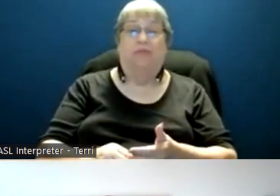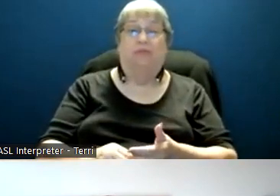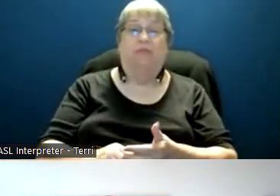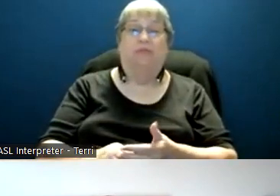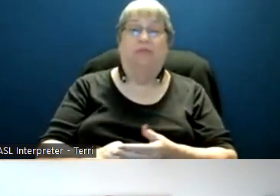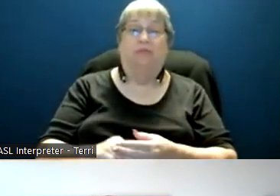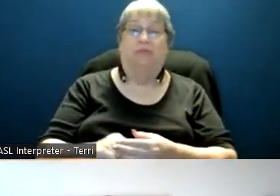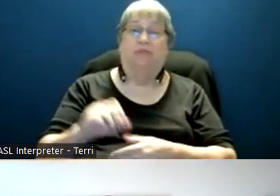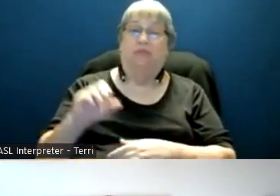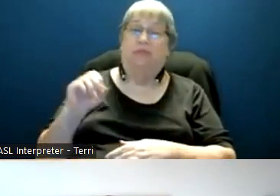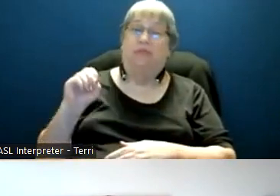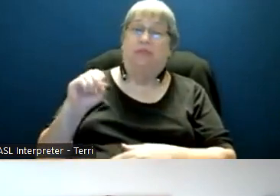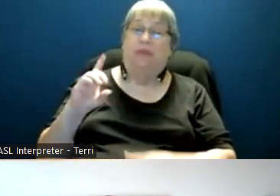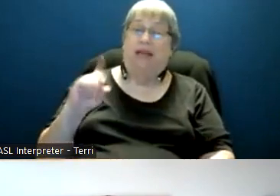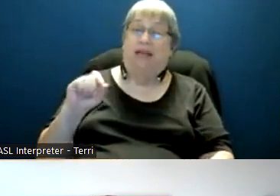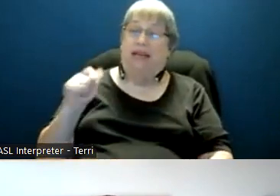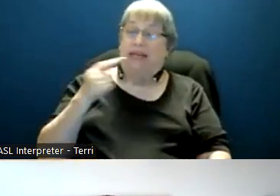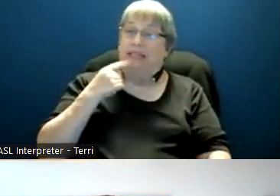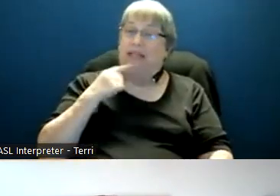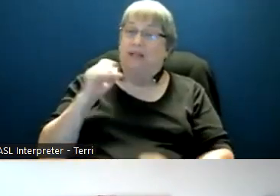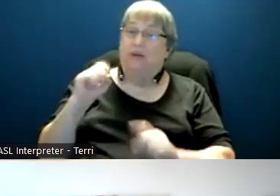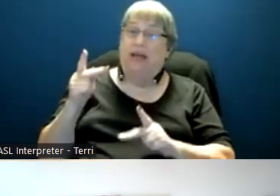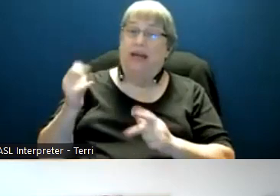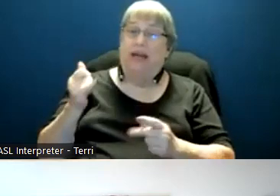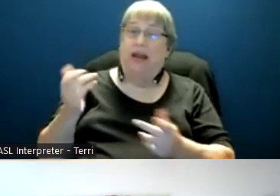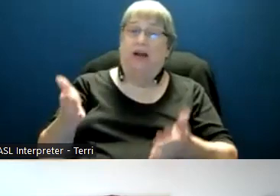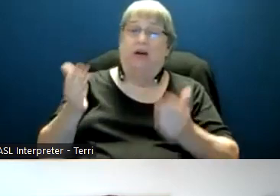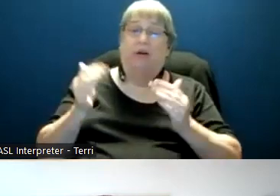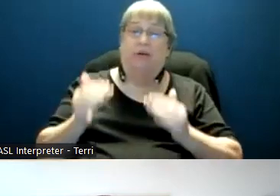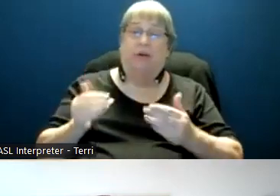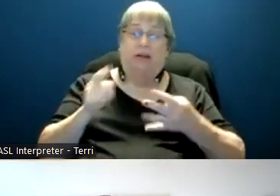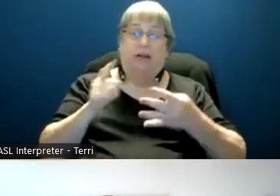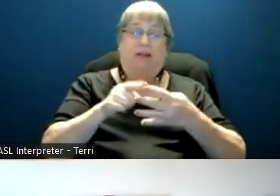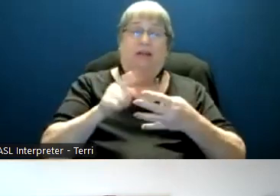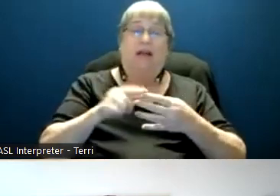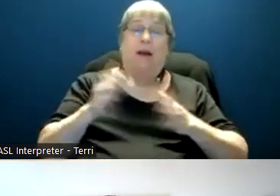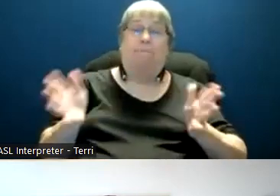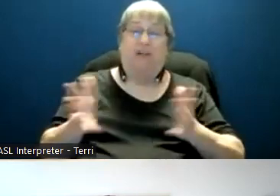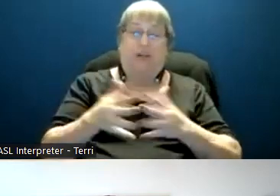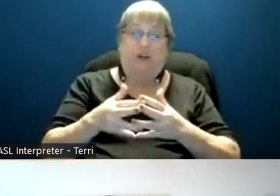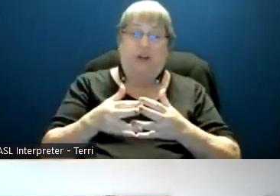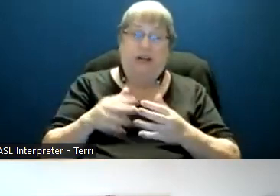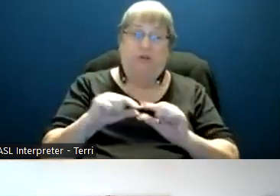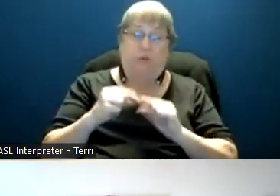Okay, thank you. So next we'll go to the maternity group.